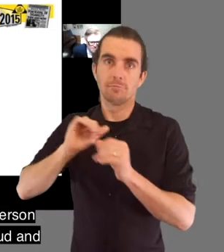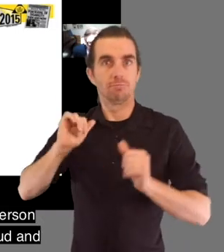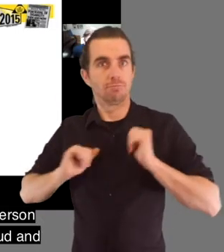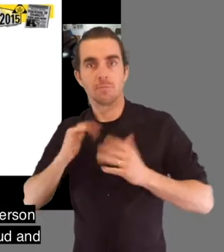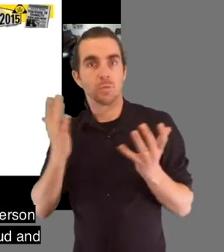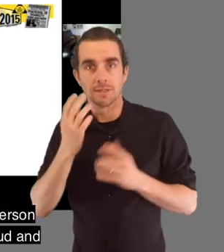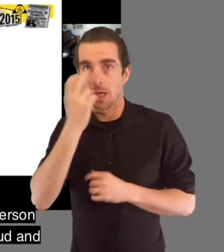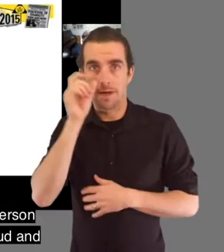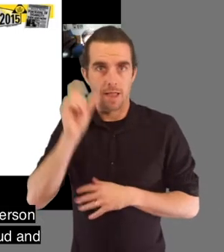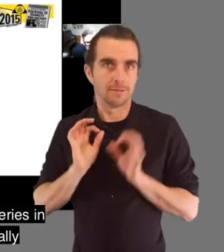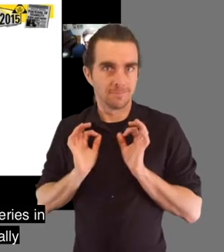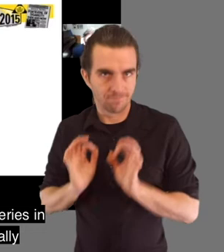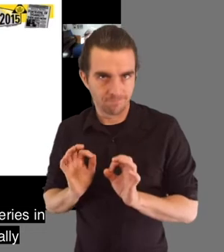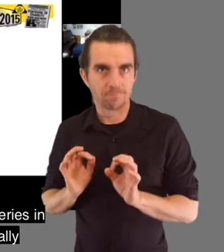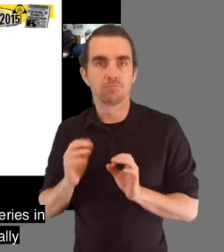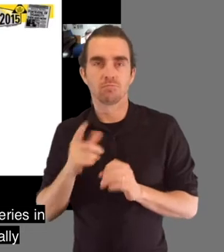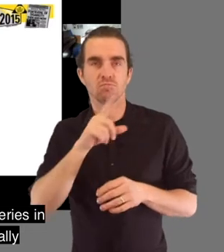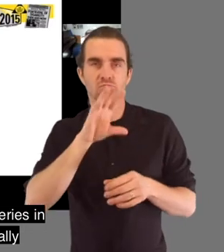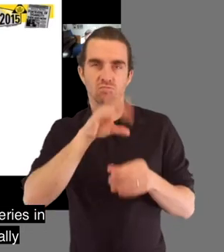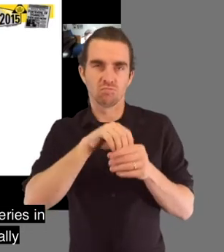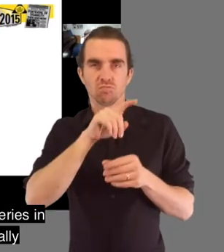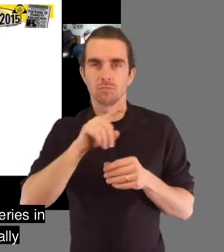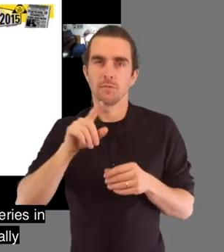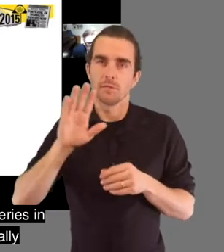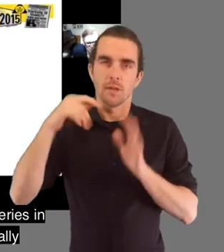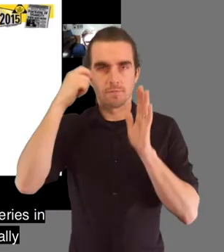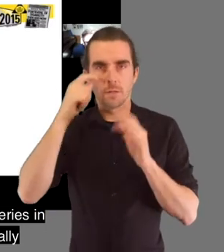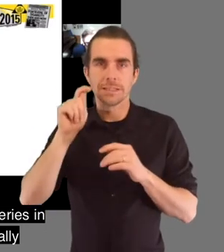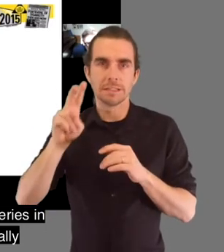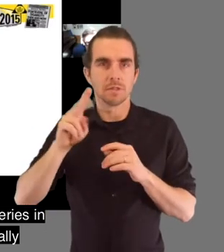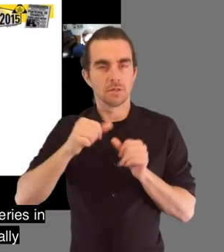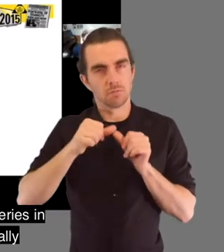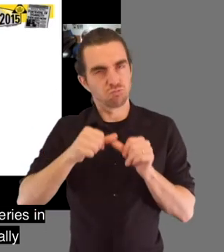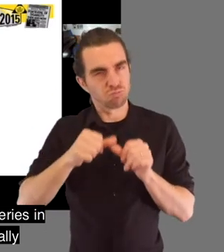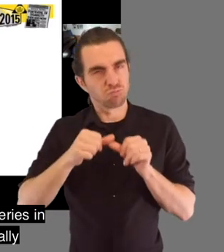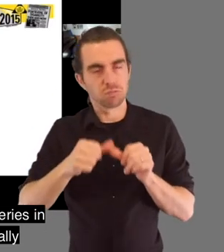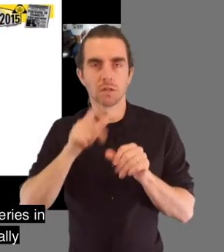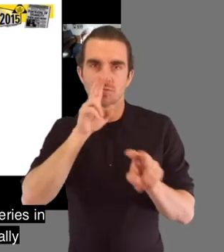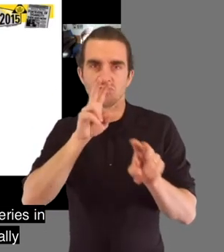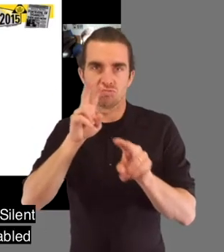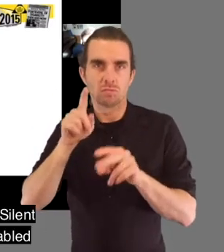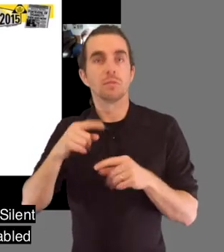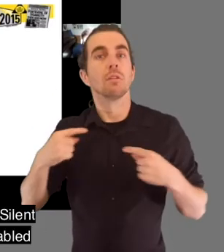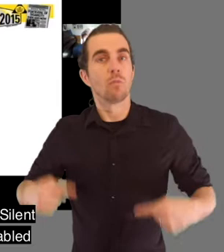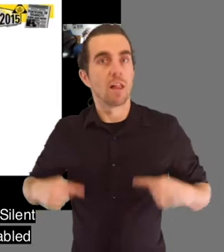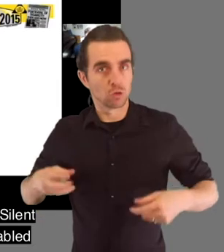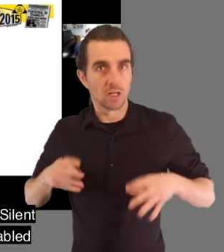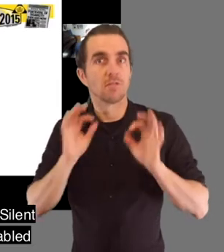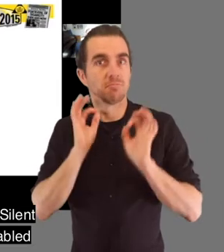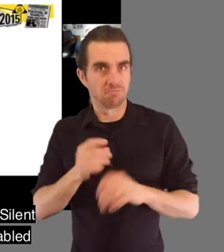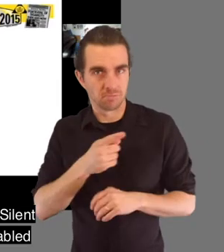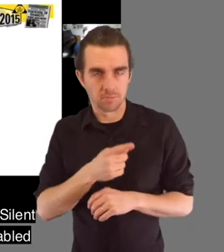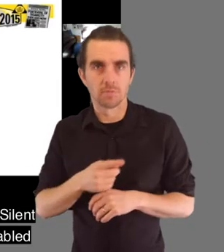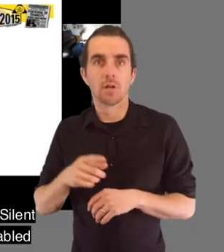person. David Proud and Lisa Hammond in the long-running series in the UK, EastEnders, both actually wheelchair users.